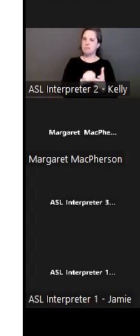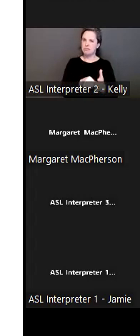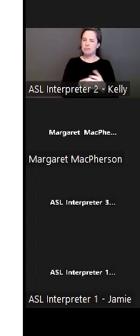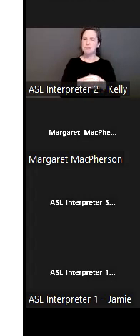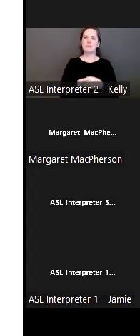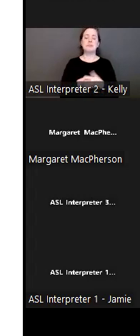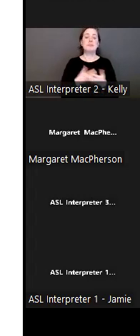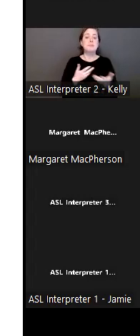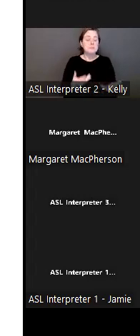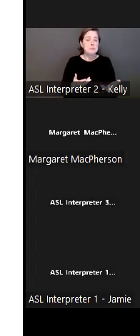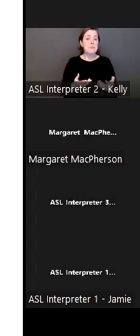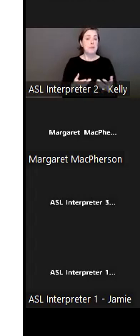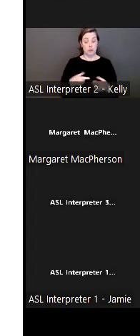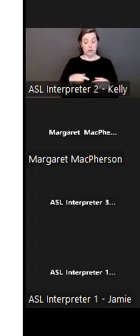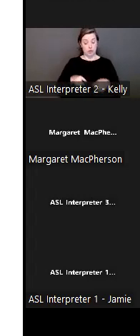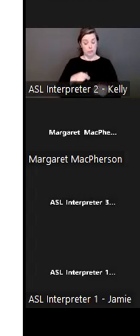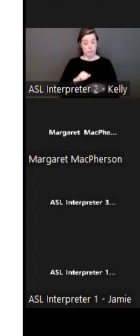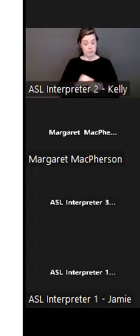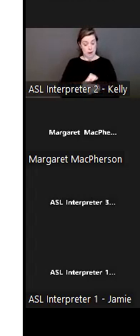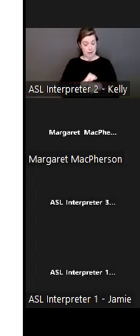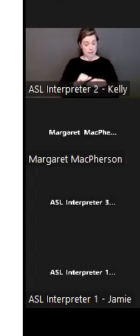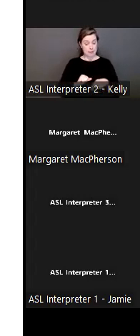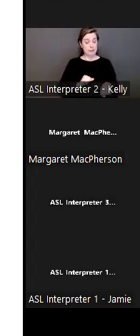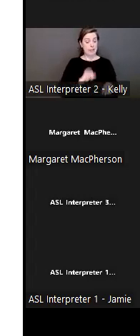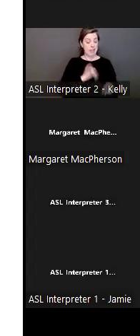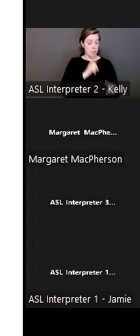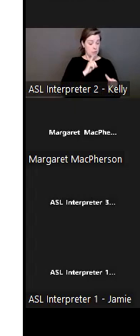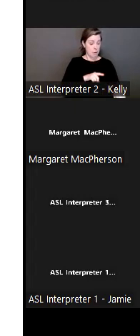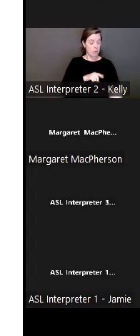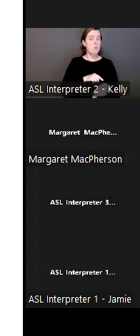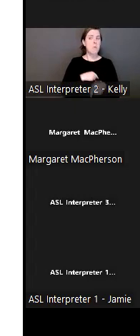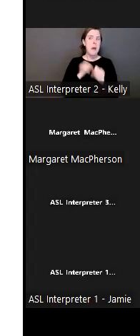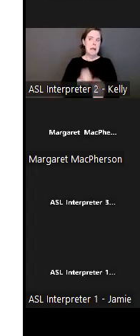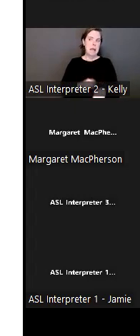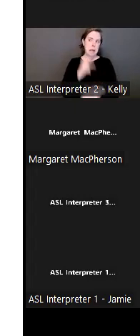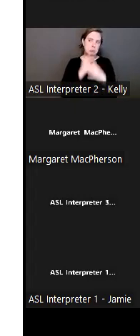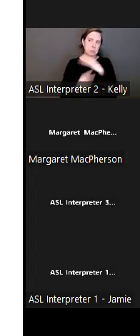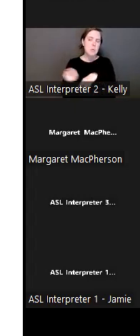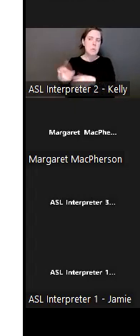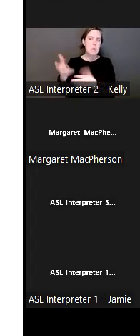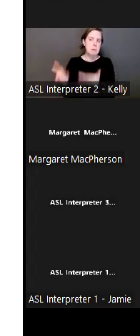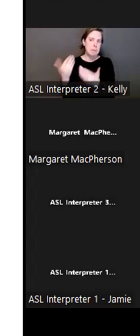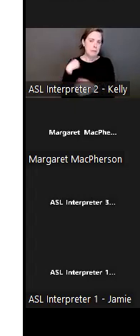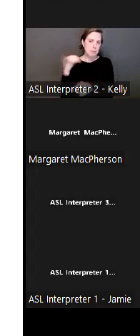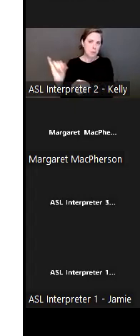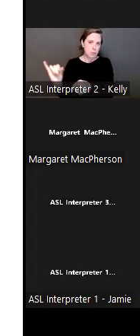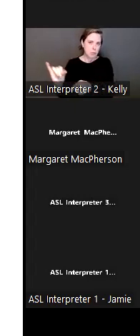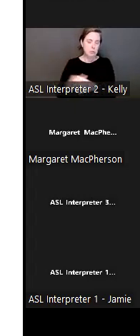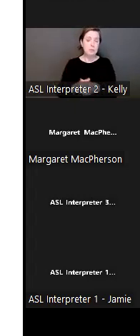responses that you might see in your practice is an important key point. So basically, we are designed